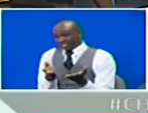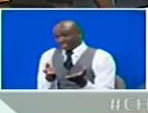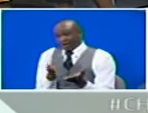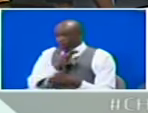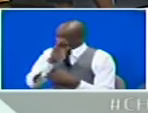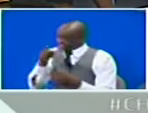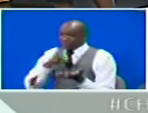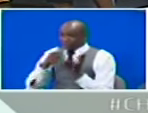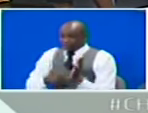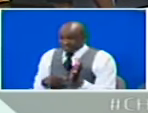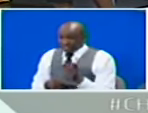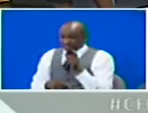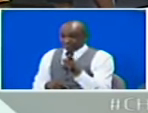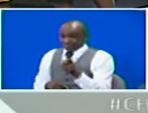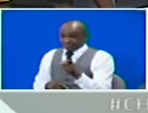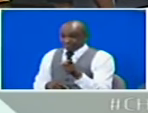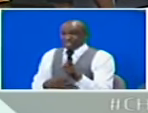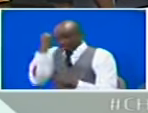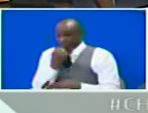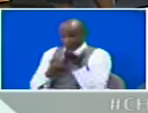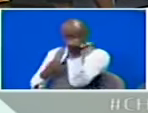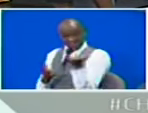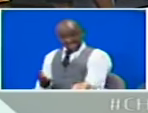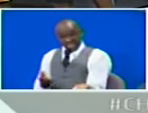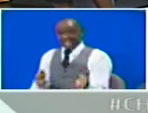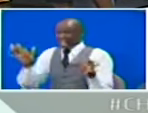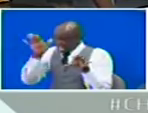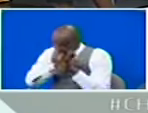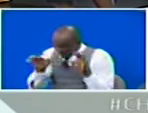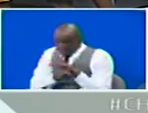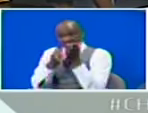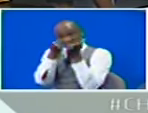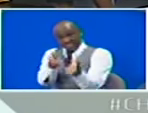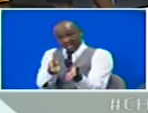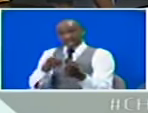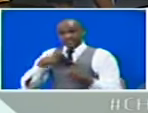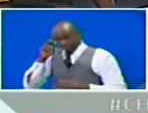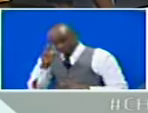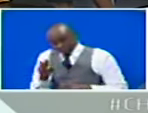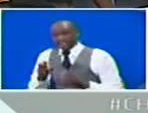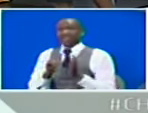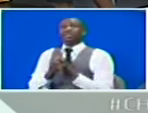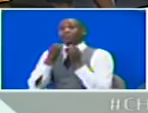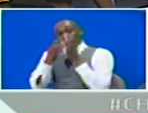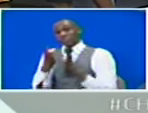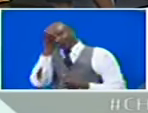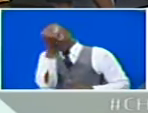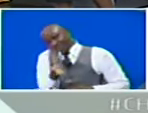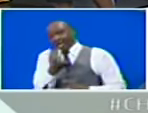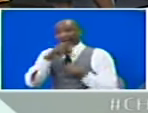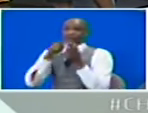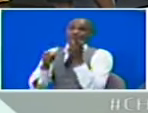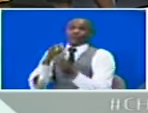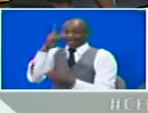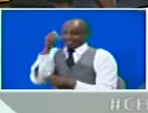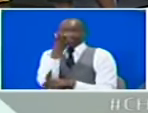all, it's Yvonne. Yeah. Everything, in fact, I yeah. was looking at the bio. It's picked from your